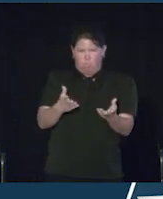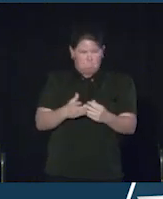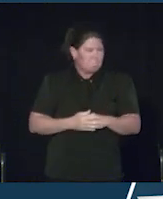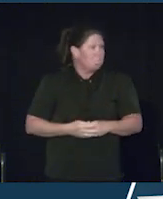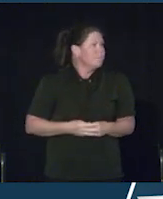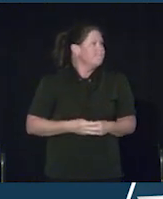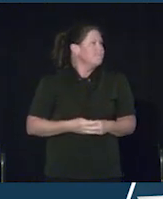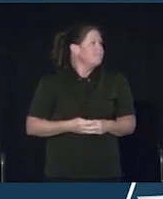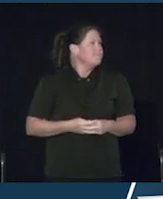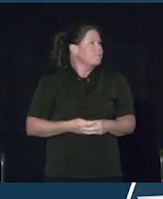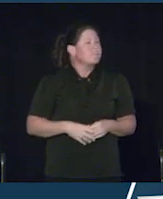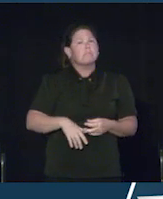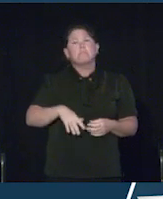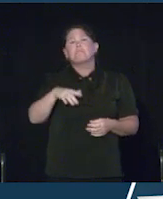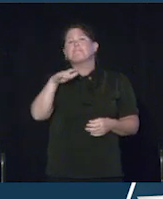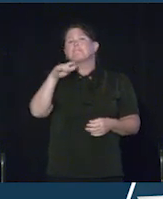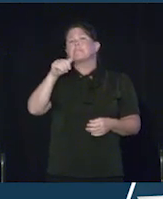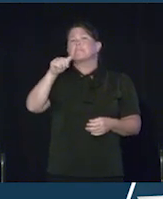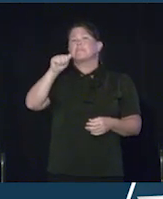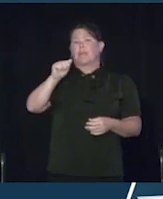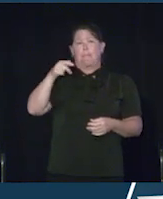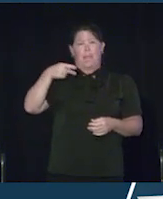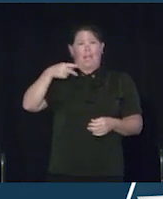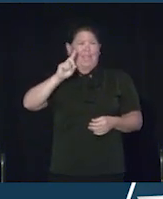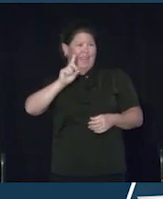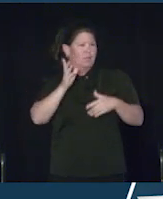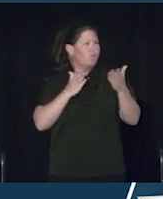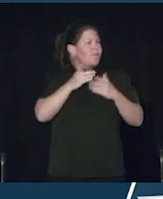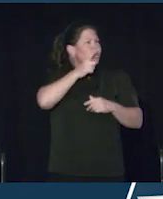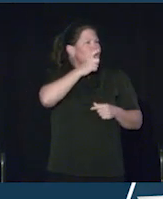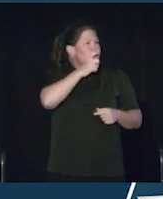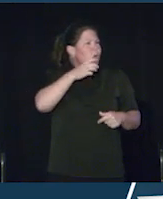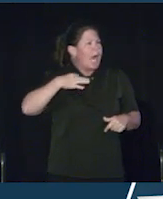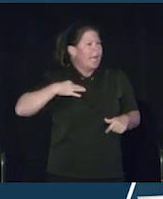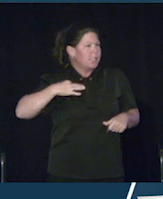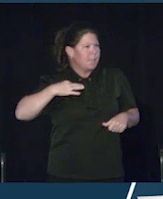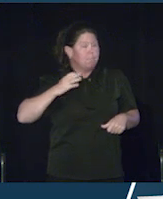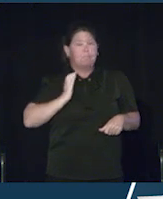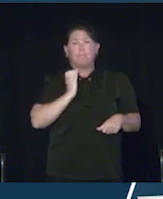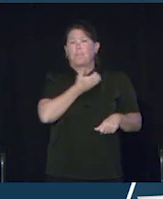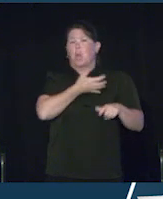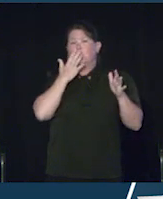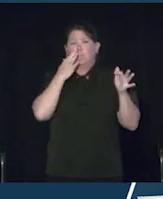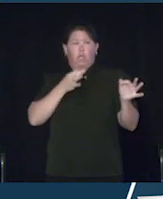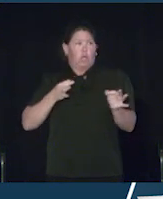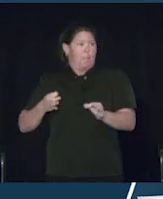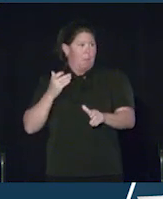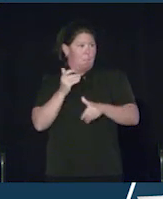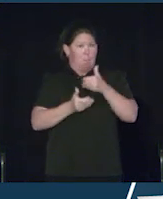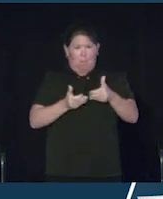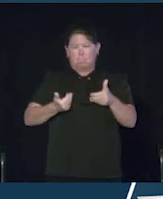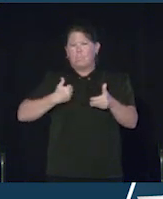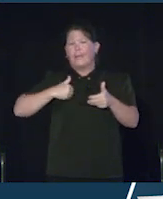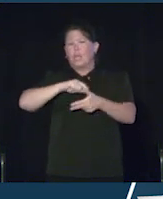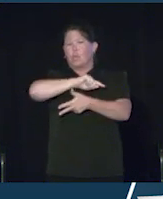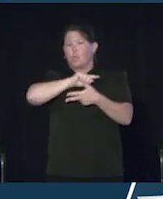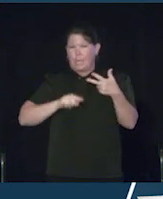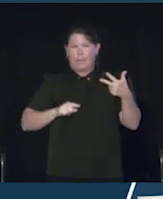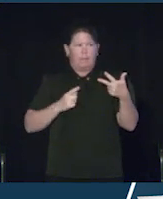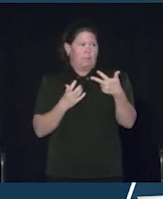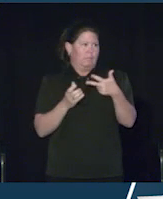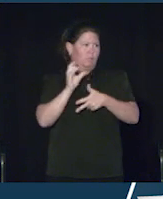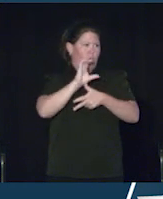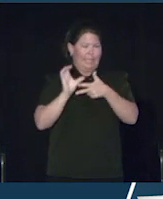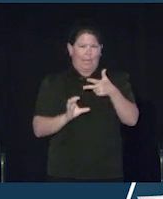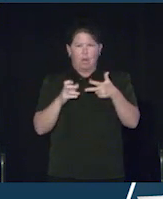So who's eligible for APD services? Our eligibility determination process, we have 3 main criteria that individuals